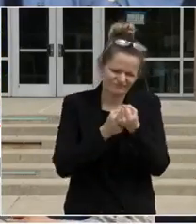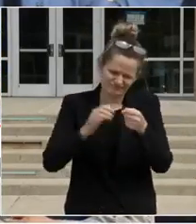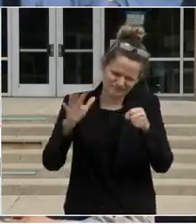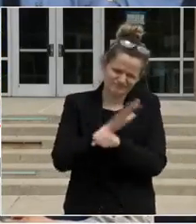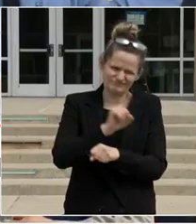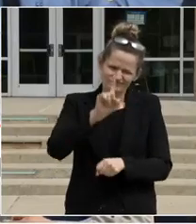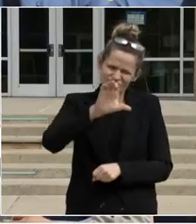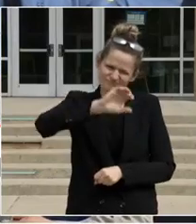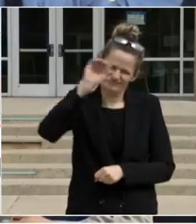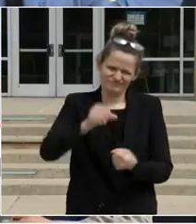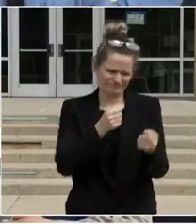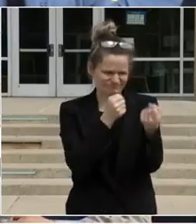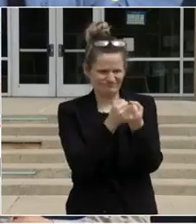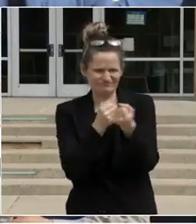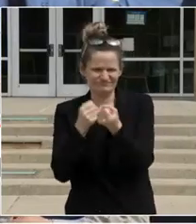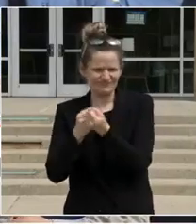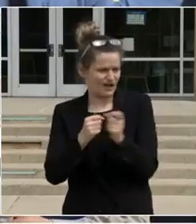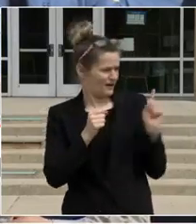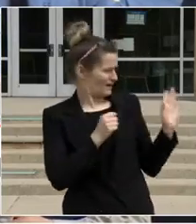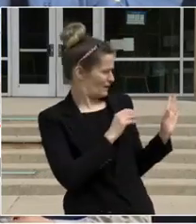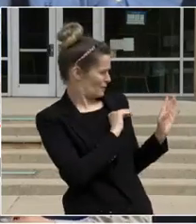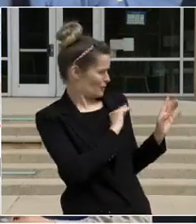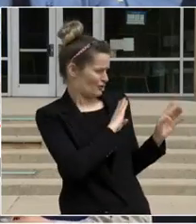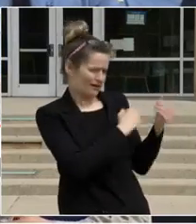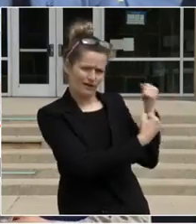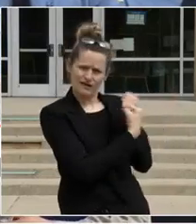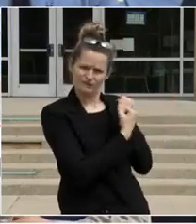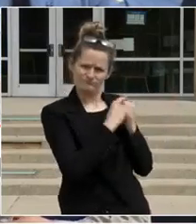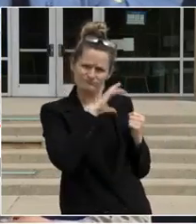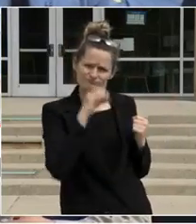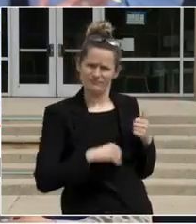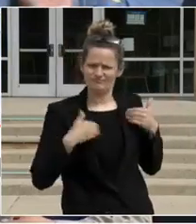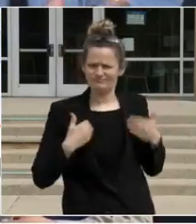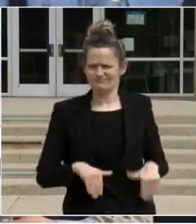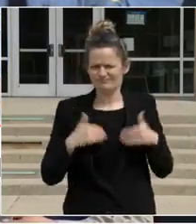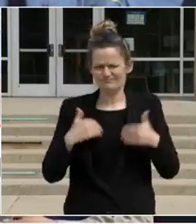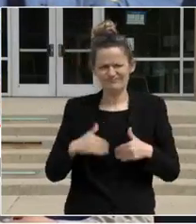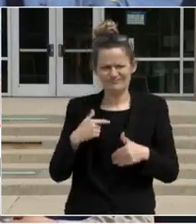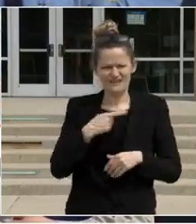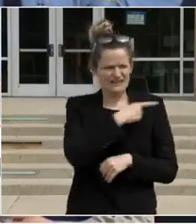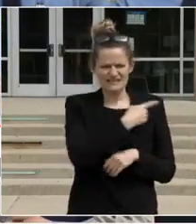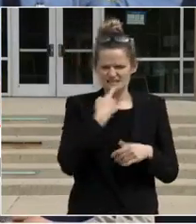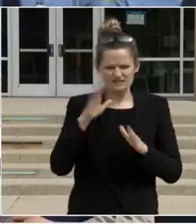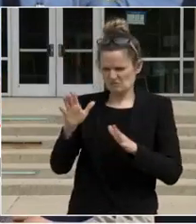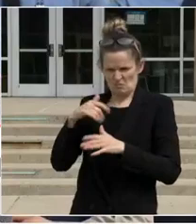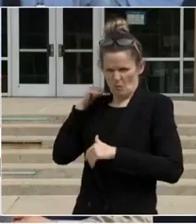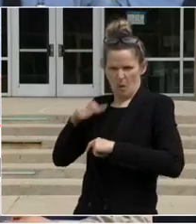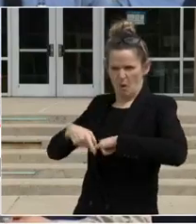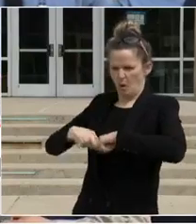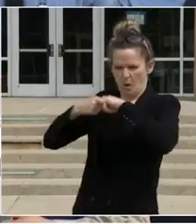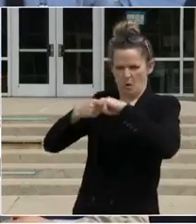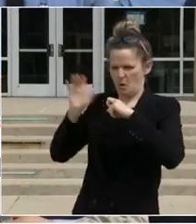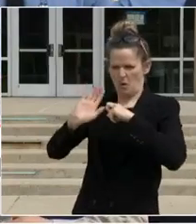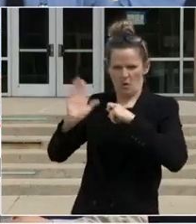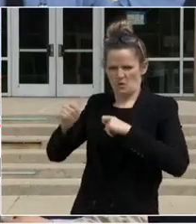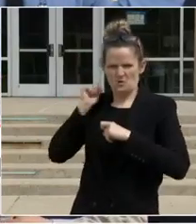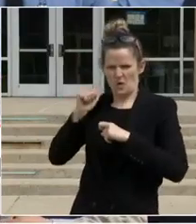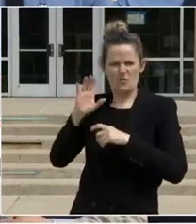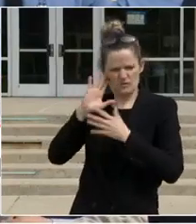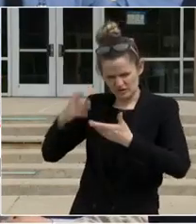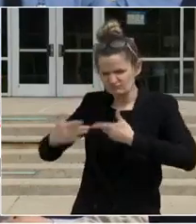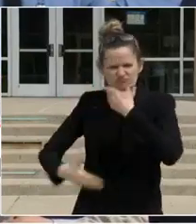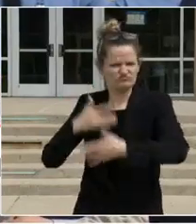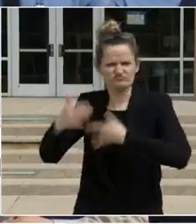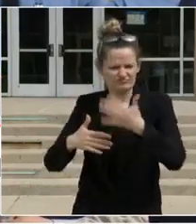do you need? And don't hold back. And, you know, and as I go through those things, the mayor has actually realized these things in this budget. So I'm excited about